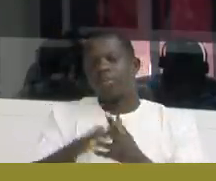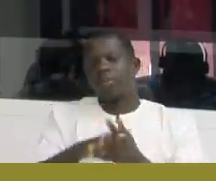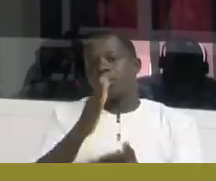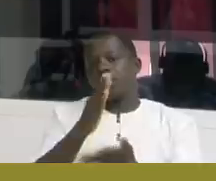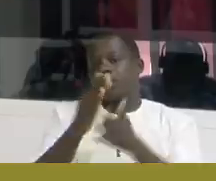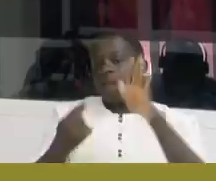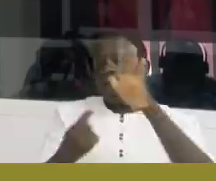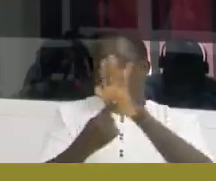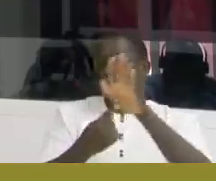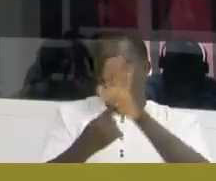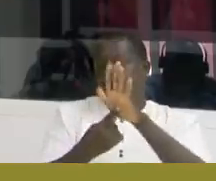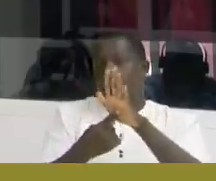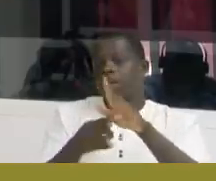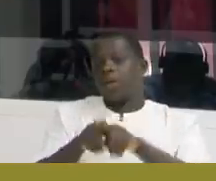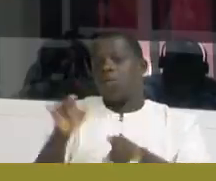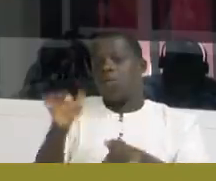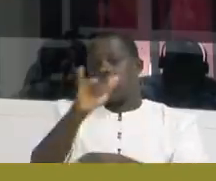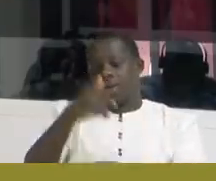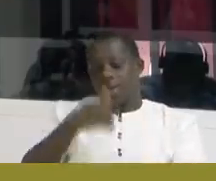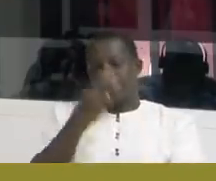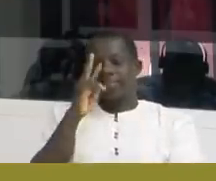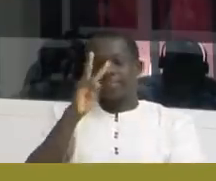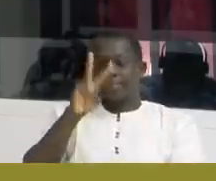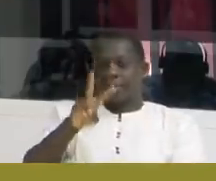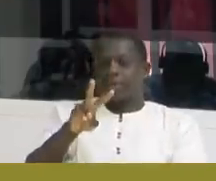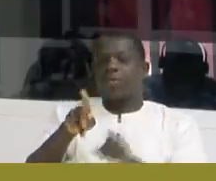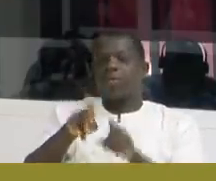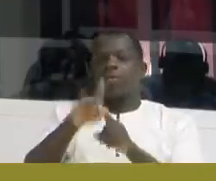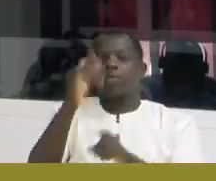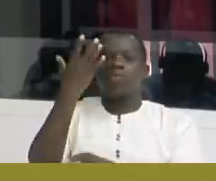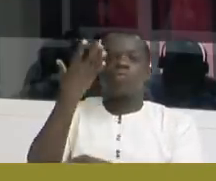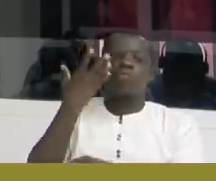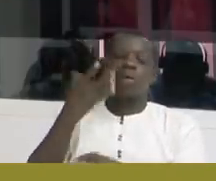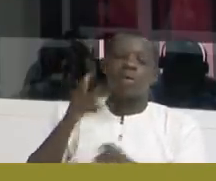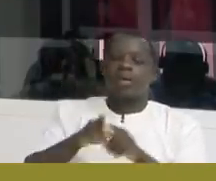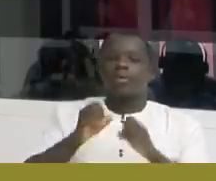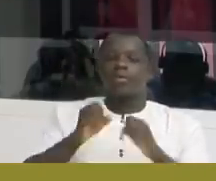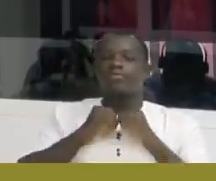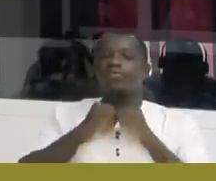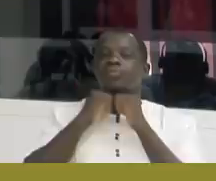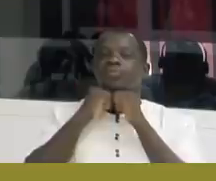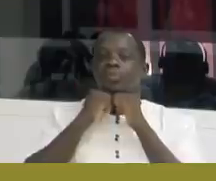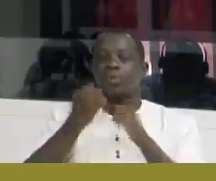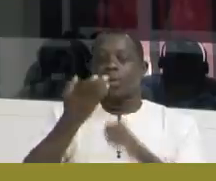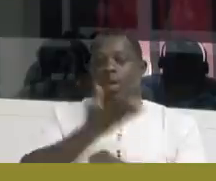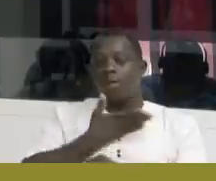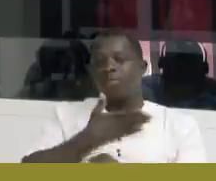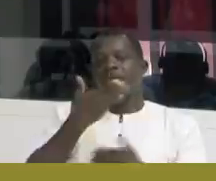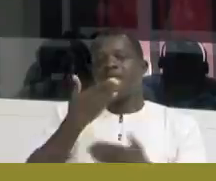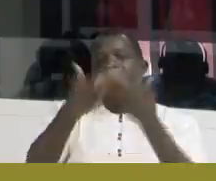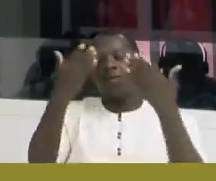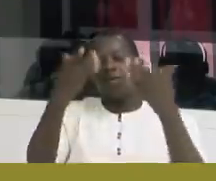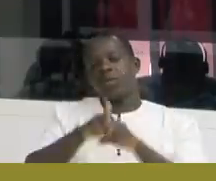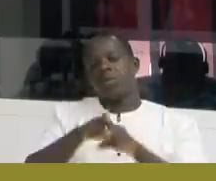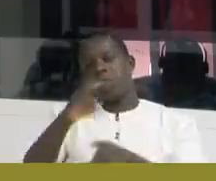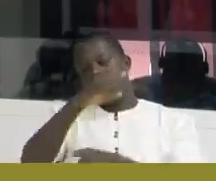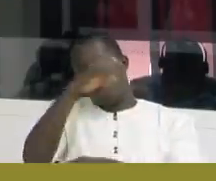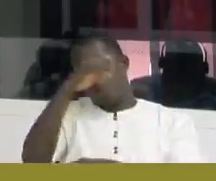major one and one that I had seen was when Sana Sabali had just finished work.